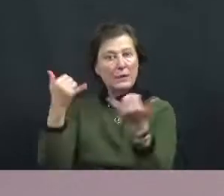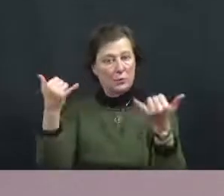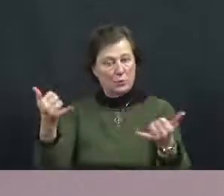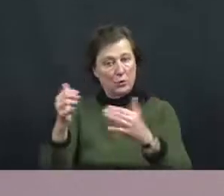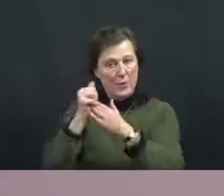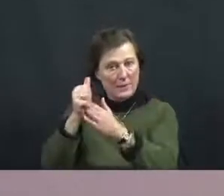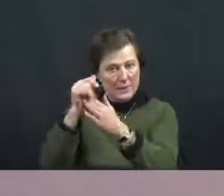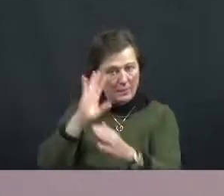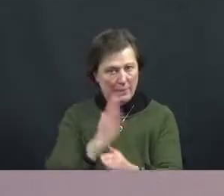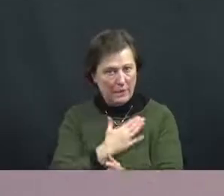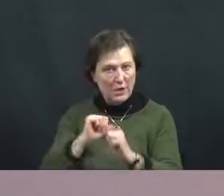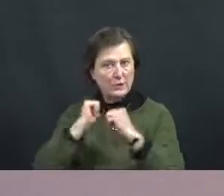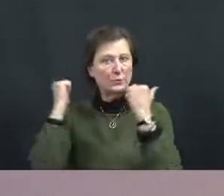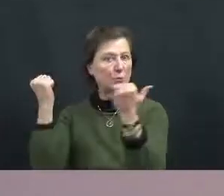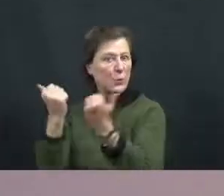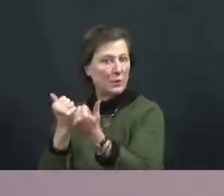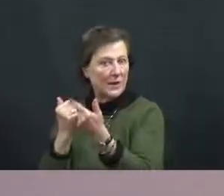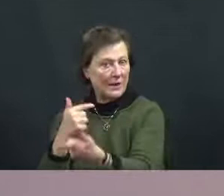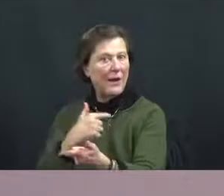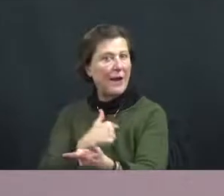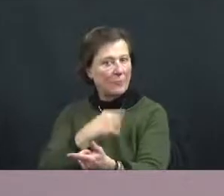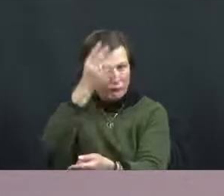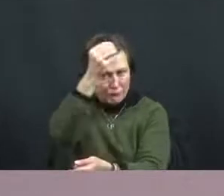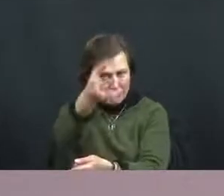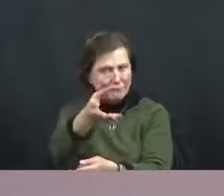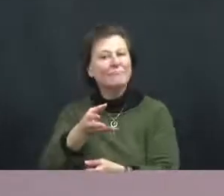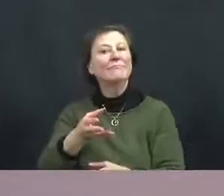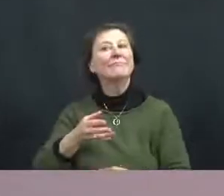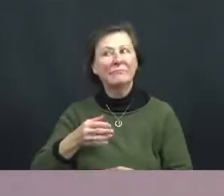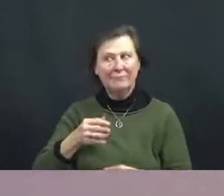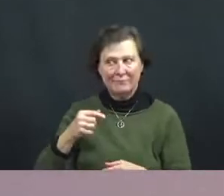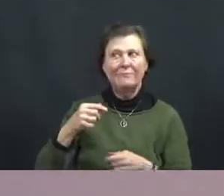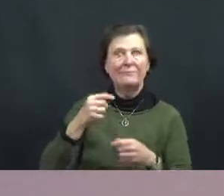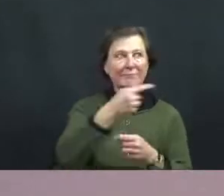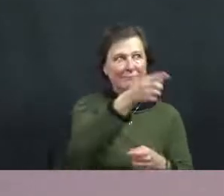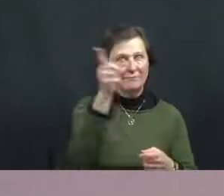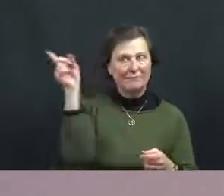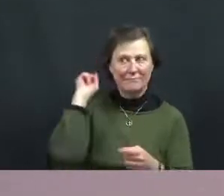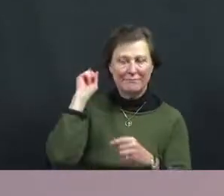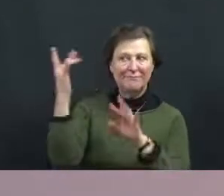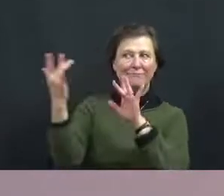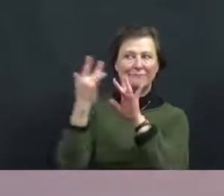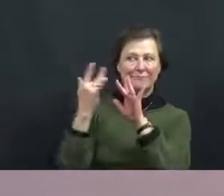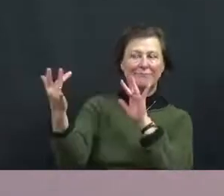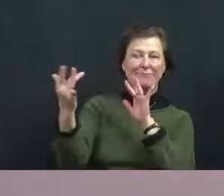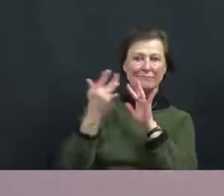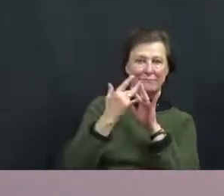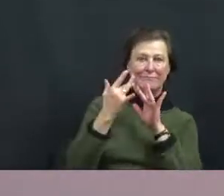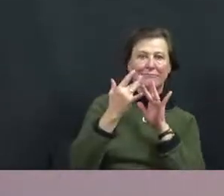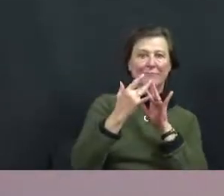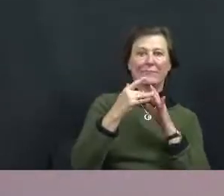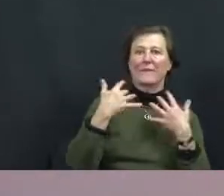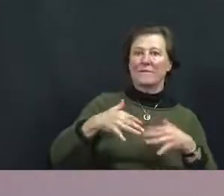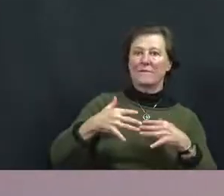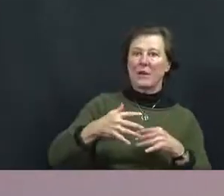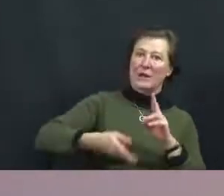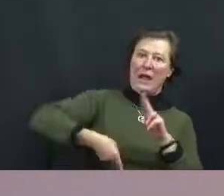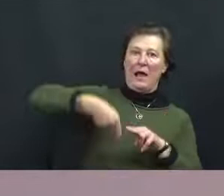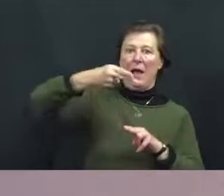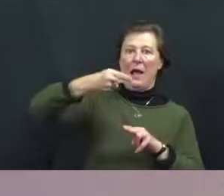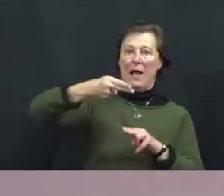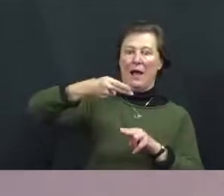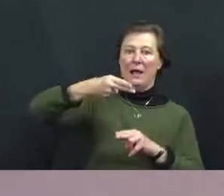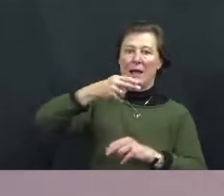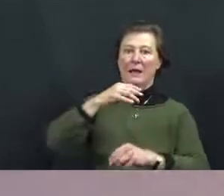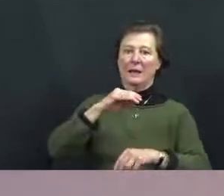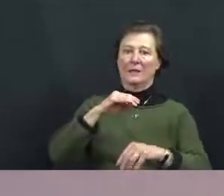our association, I can tell you that I have been contacted by a number of esteemed colleagues who have